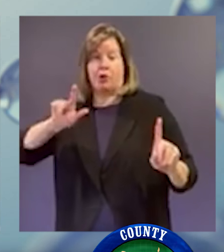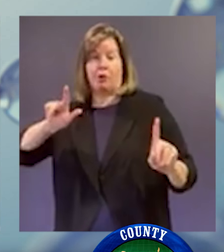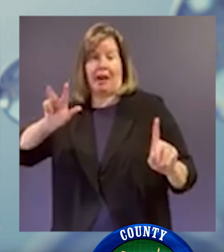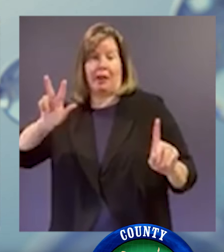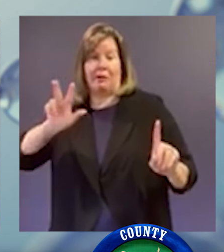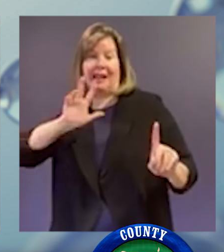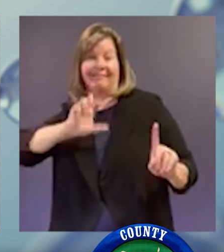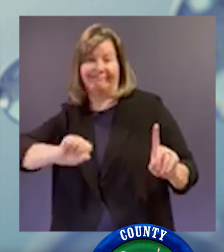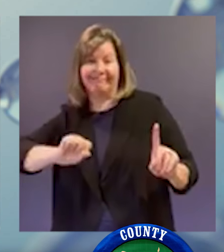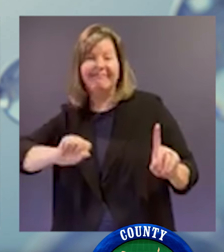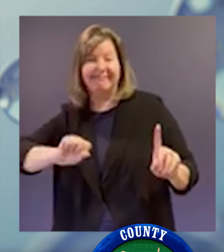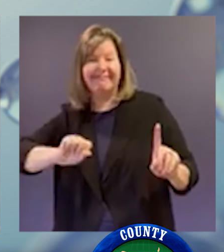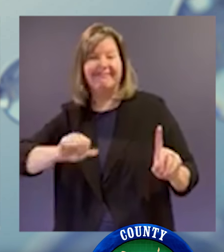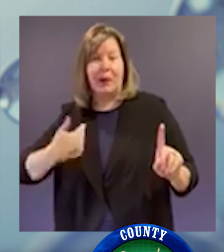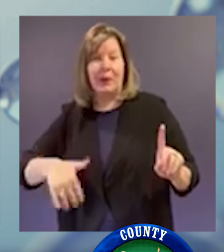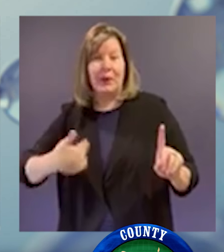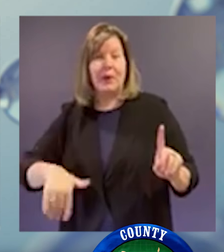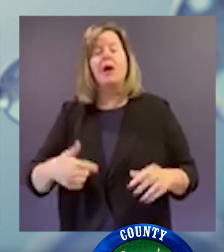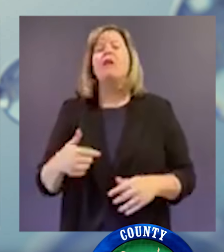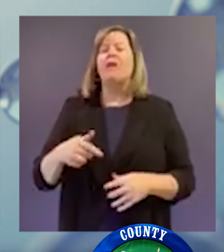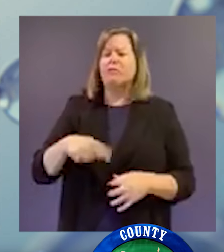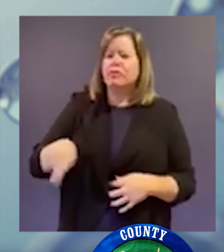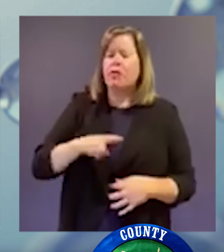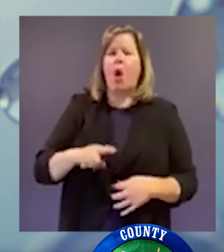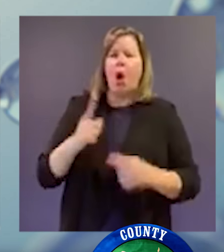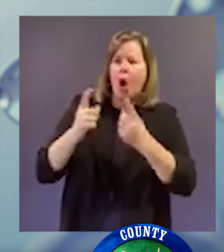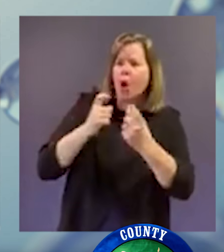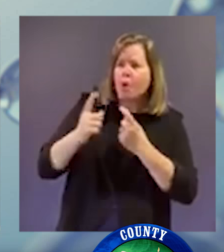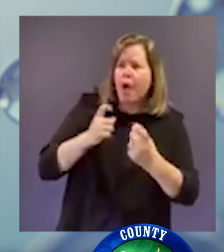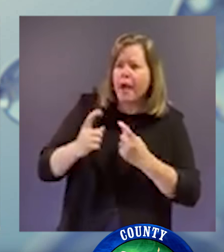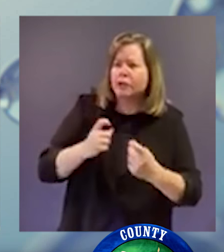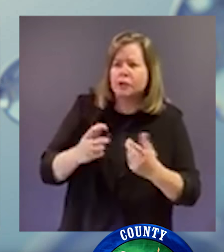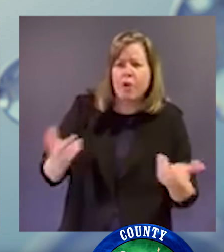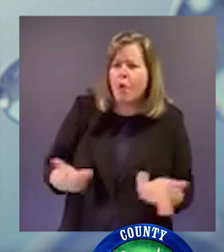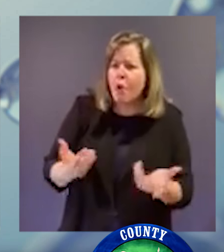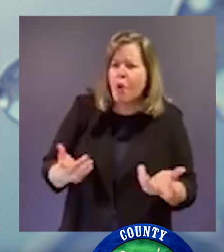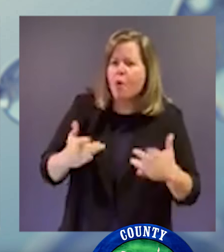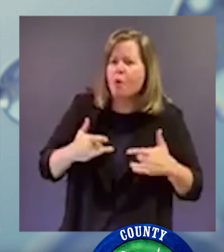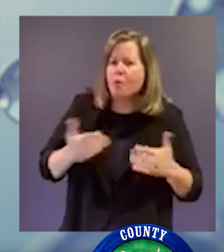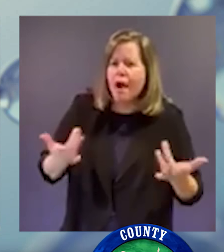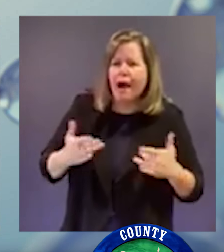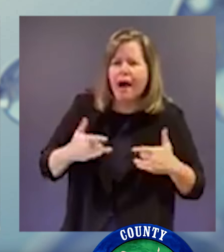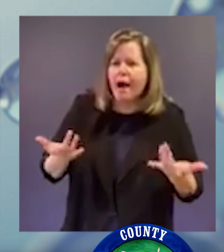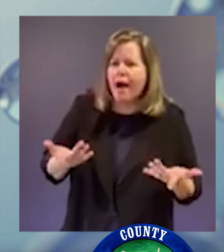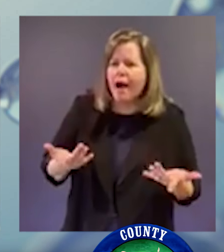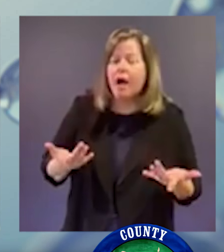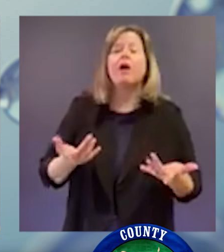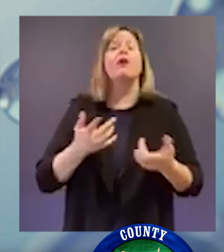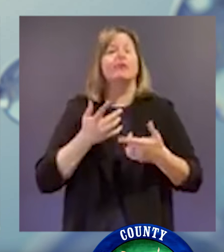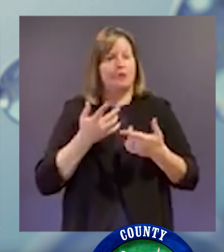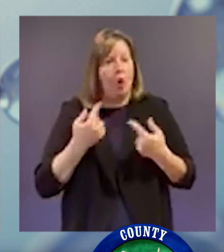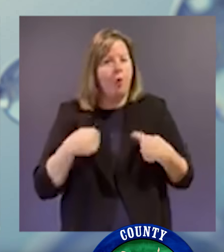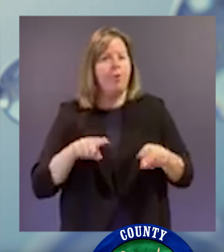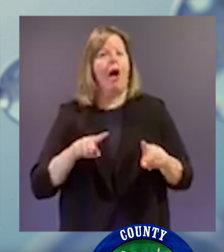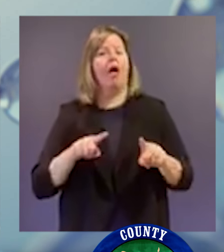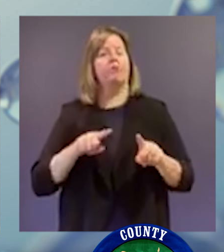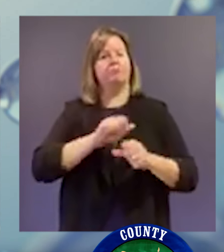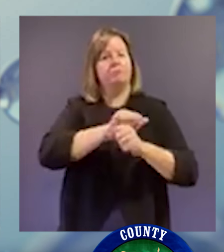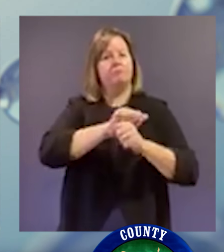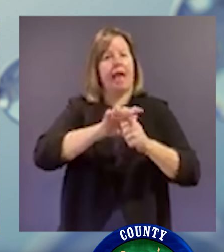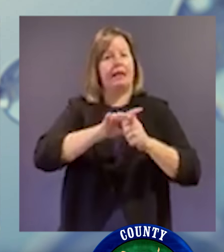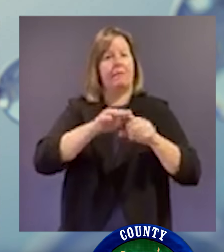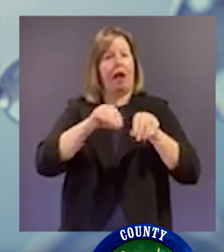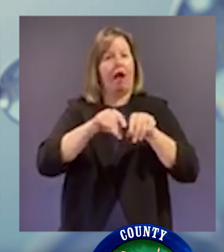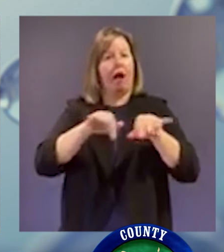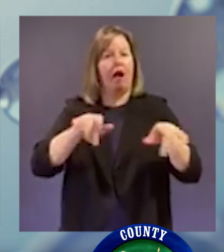and I know they have lots of questions, and we've had lots of conversations with them, and as this pandemic switches from one phase to the next,